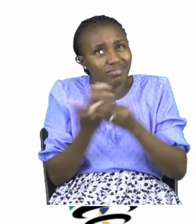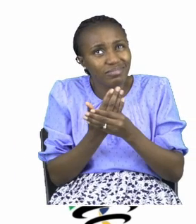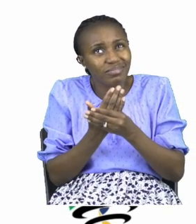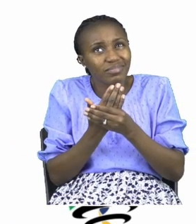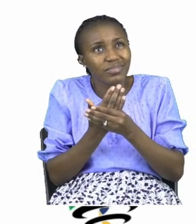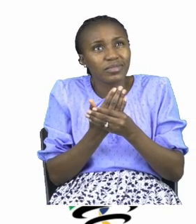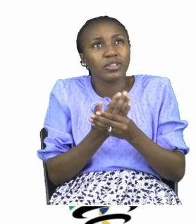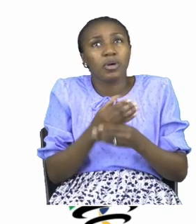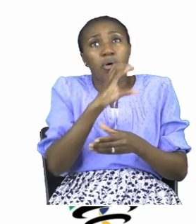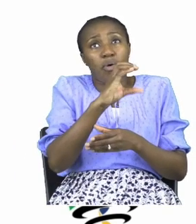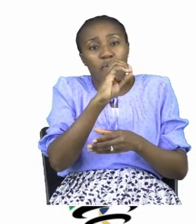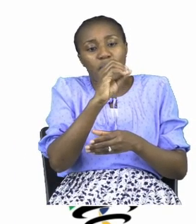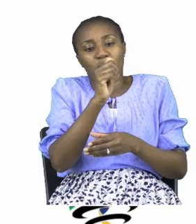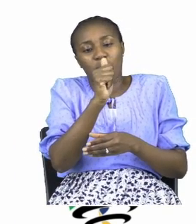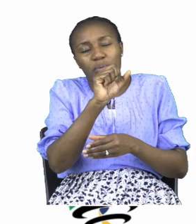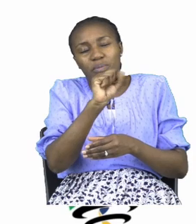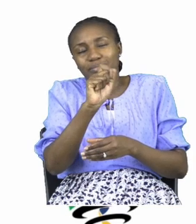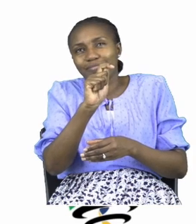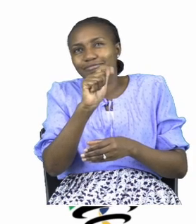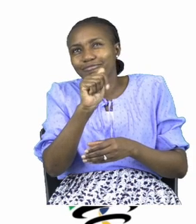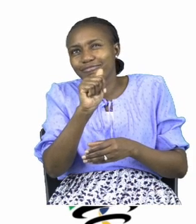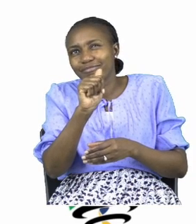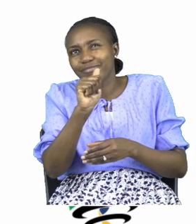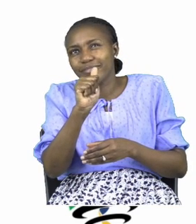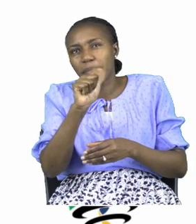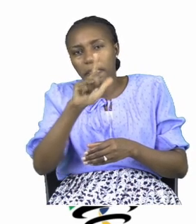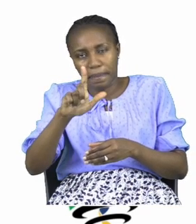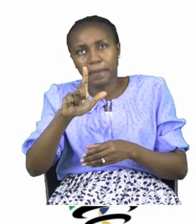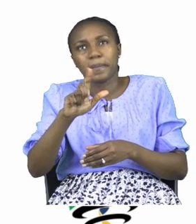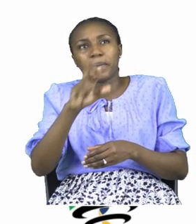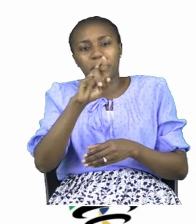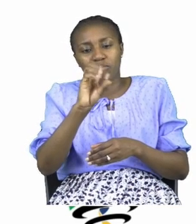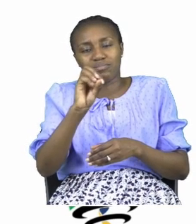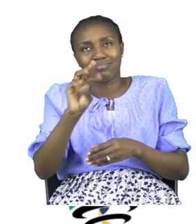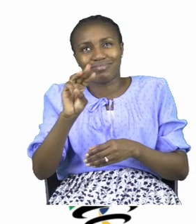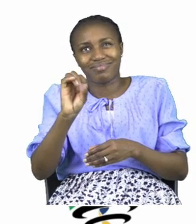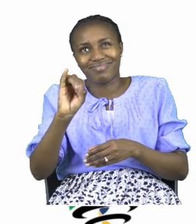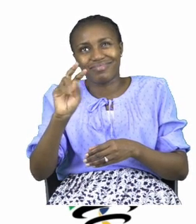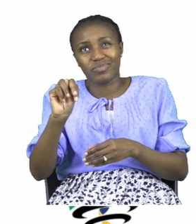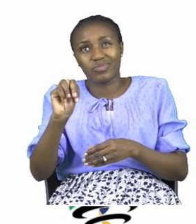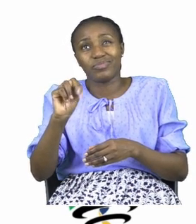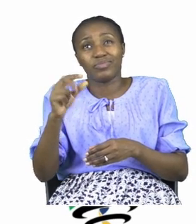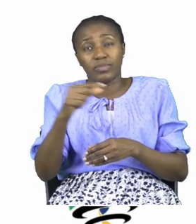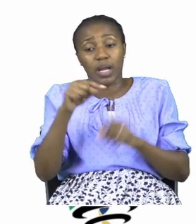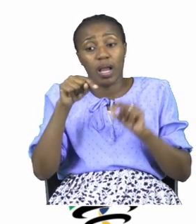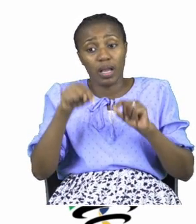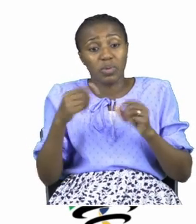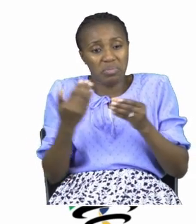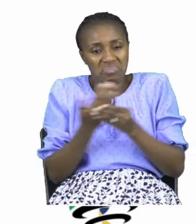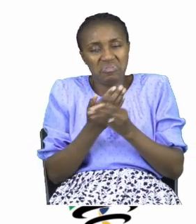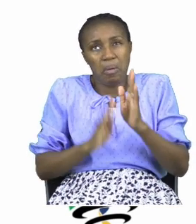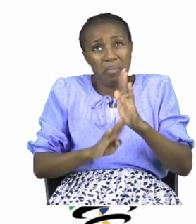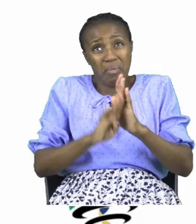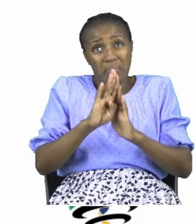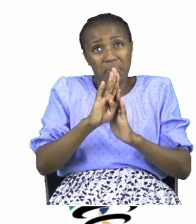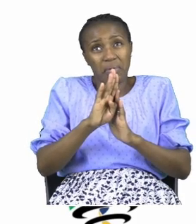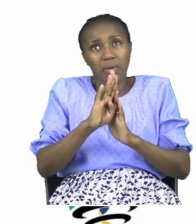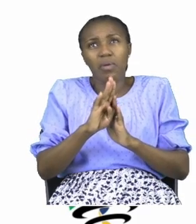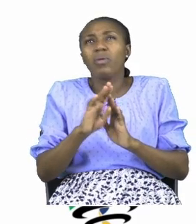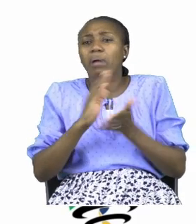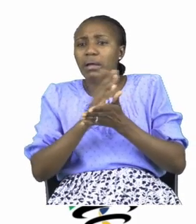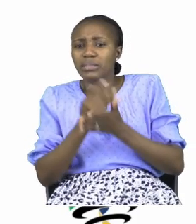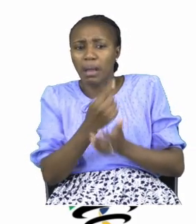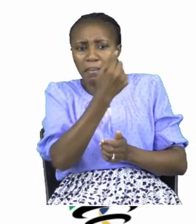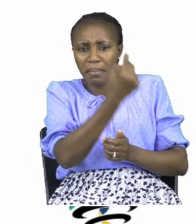coastal rowing, which we are busy developing it. Okay, so some of those are individual